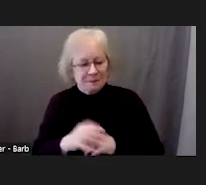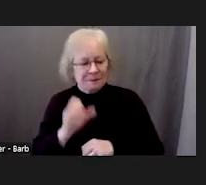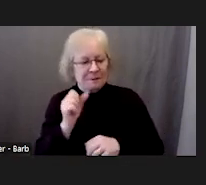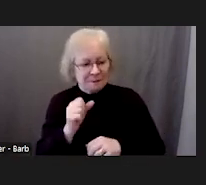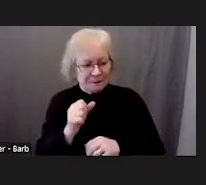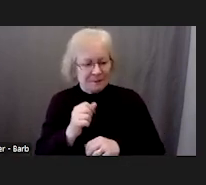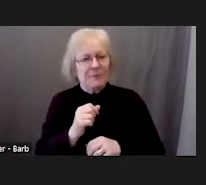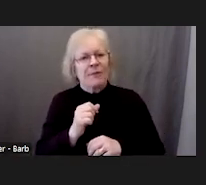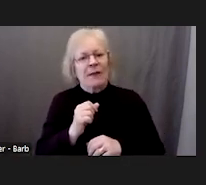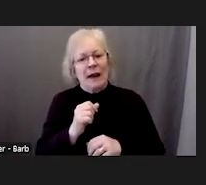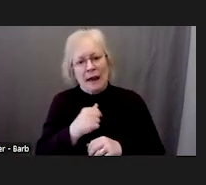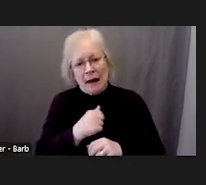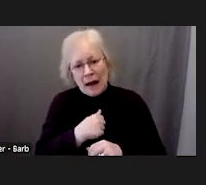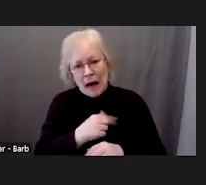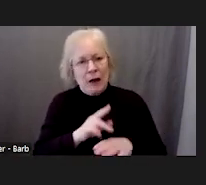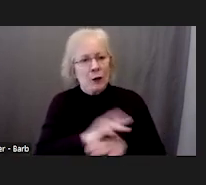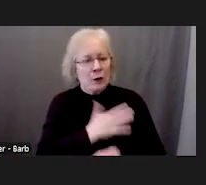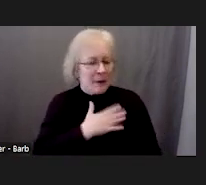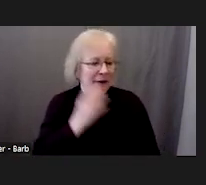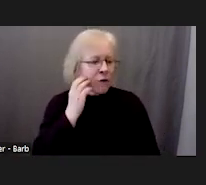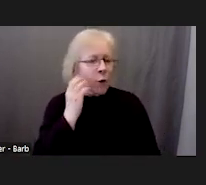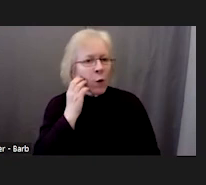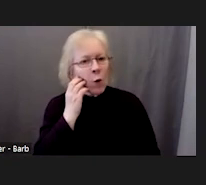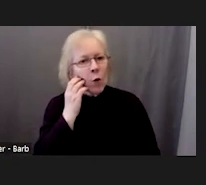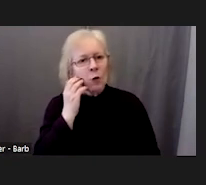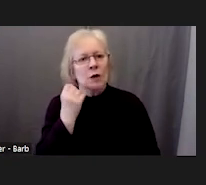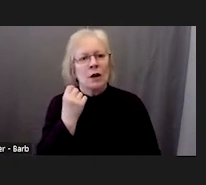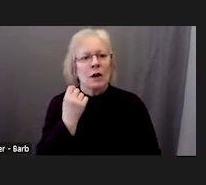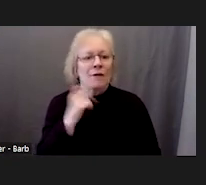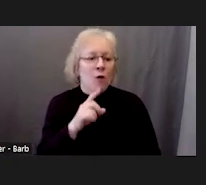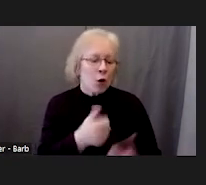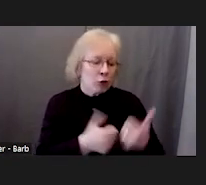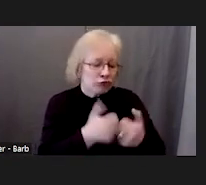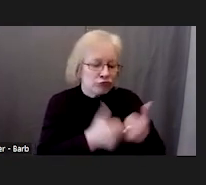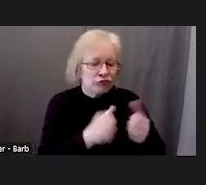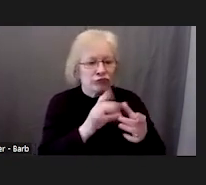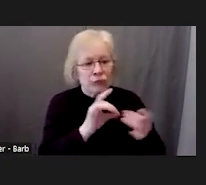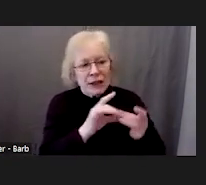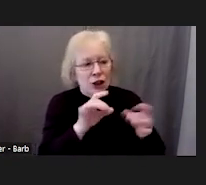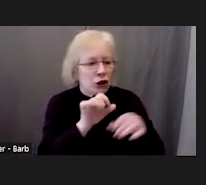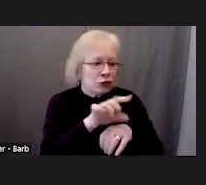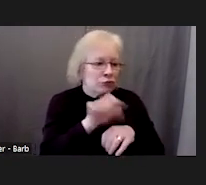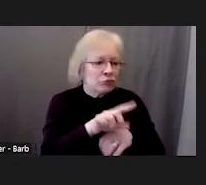use my phone for text message and